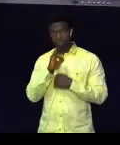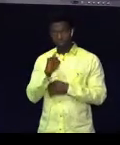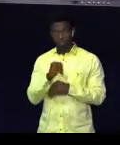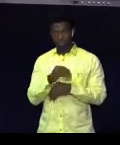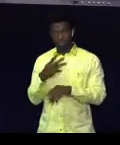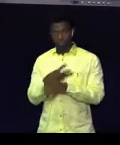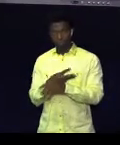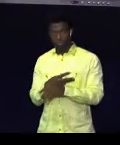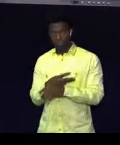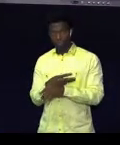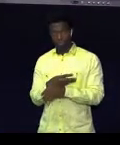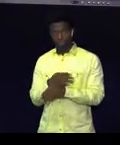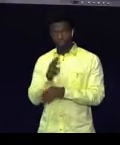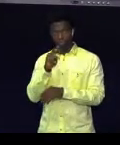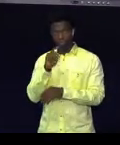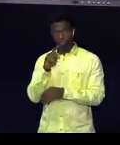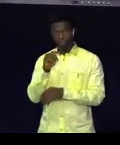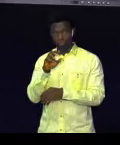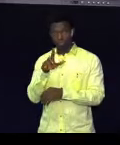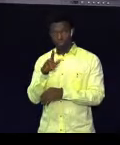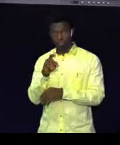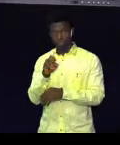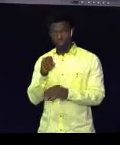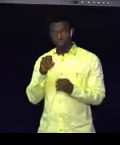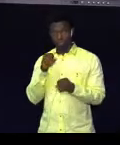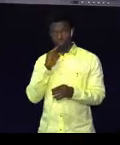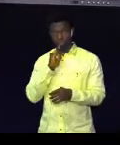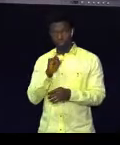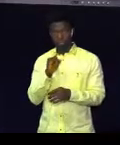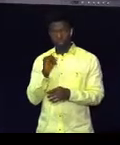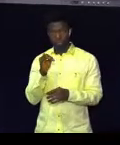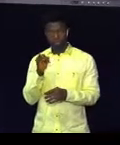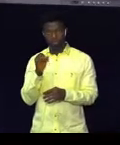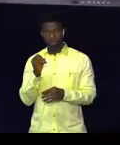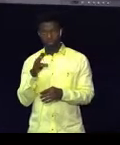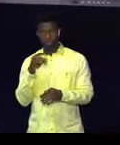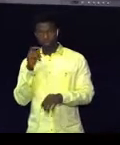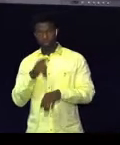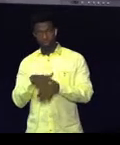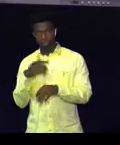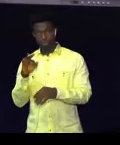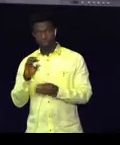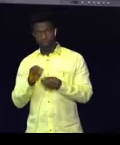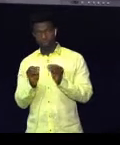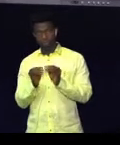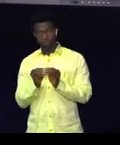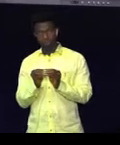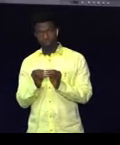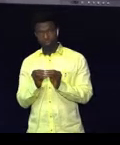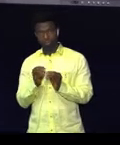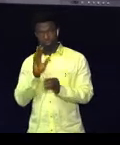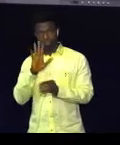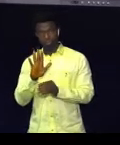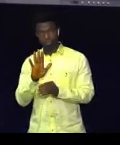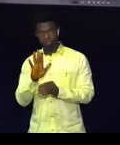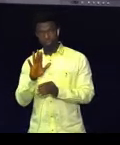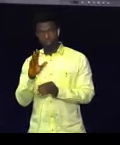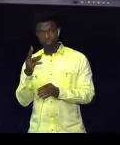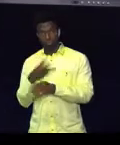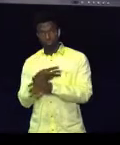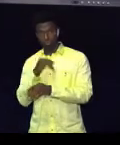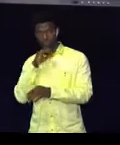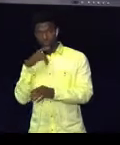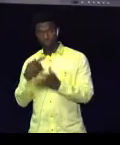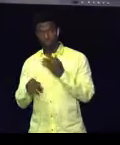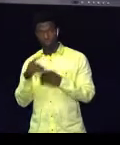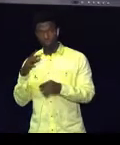what is a multiple? A multiple is many times of a number. Precisely, your